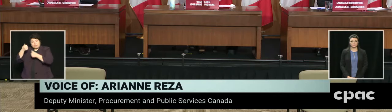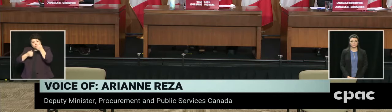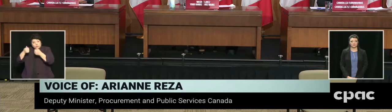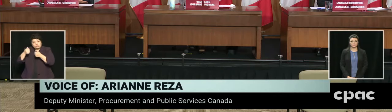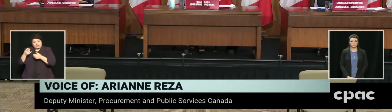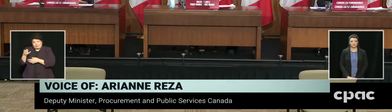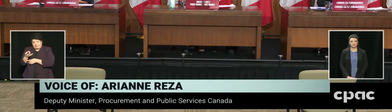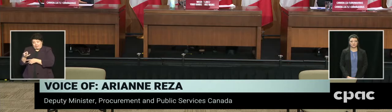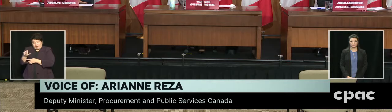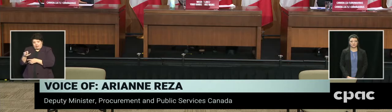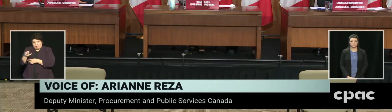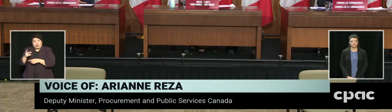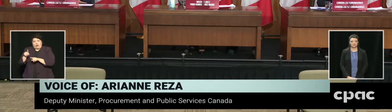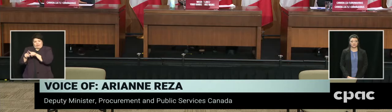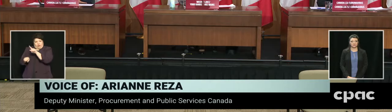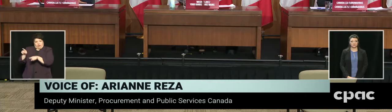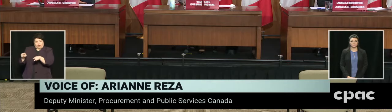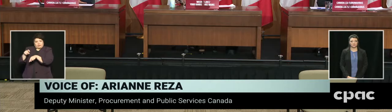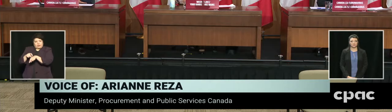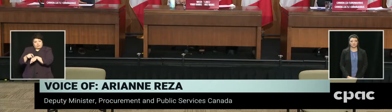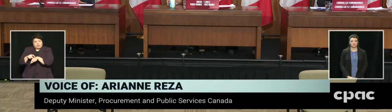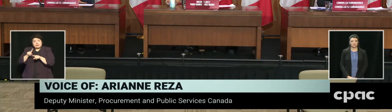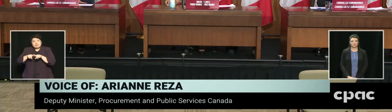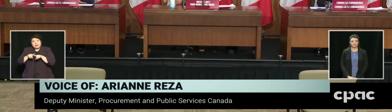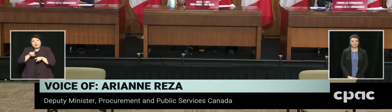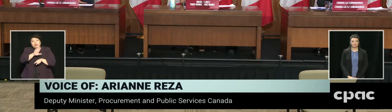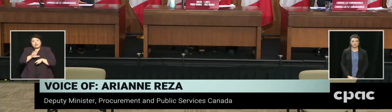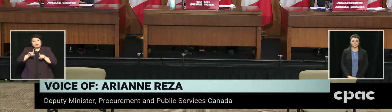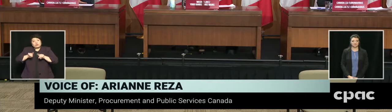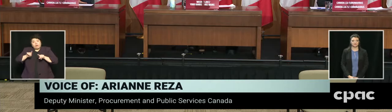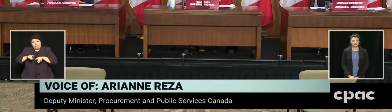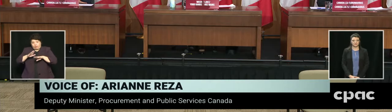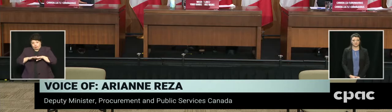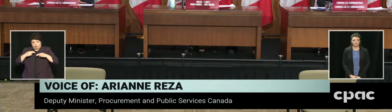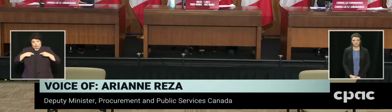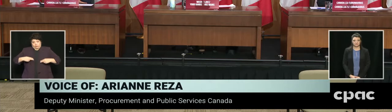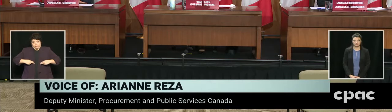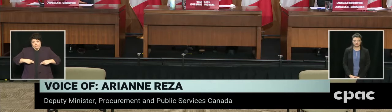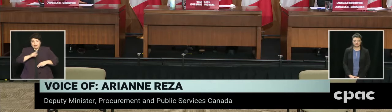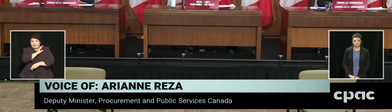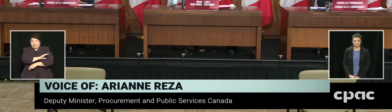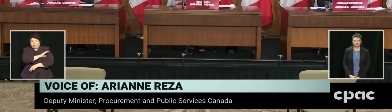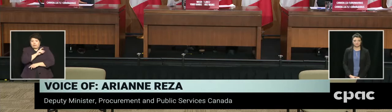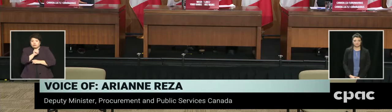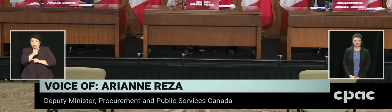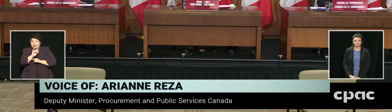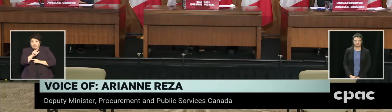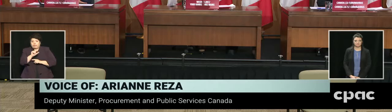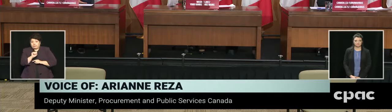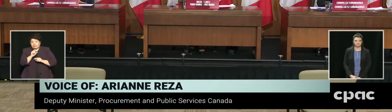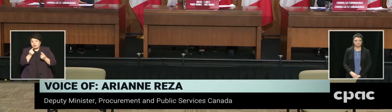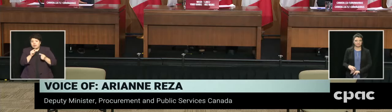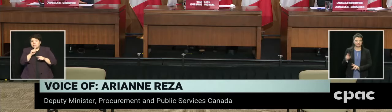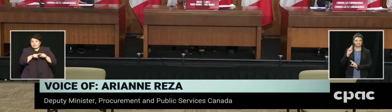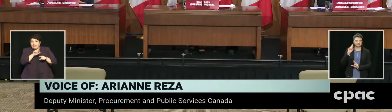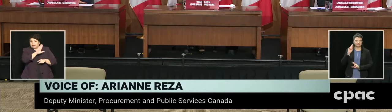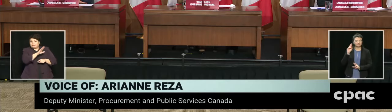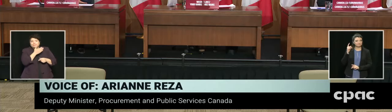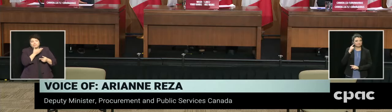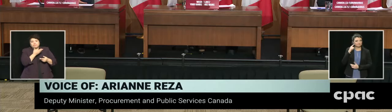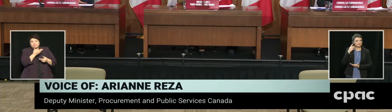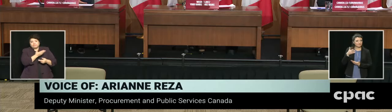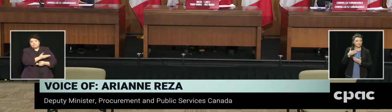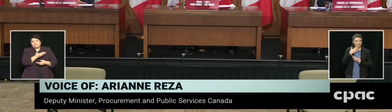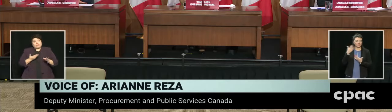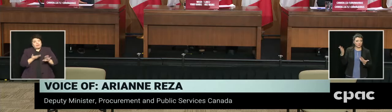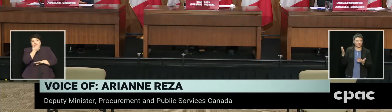candidates and are dependent on the company's clinical trial timelines, results, and subsequent regulatory filings. In terms of timelines,